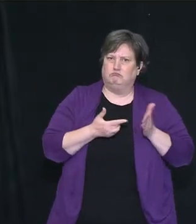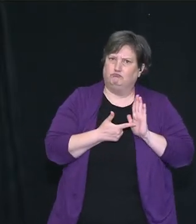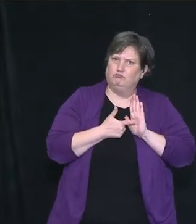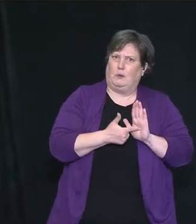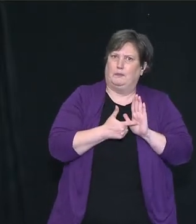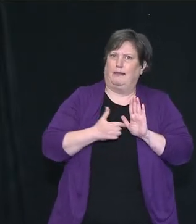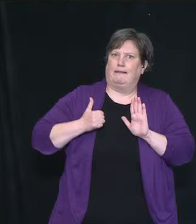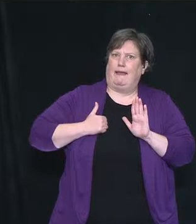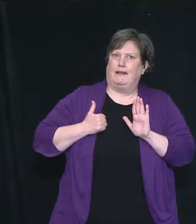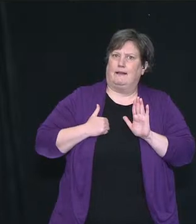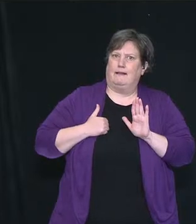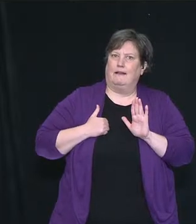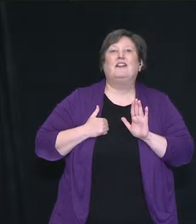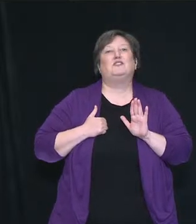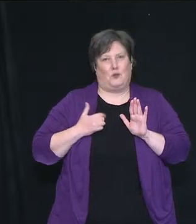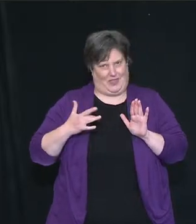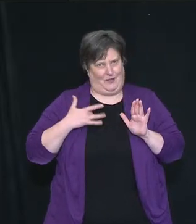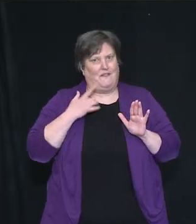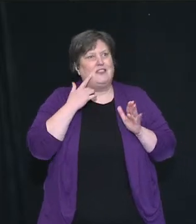all Canadians: